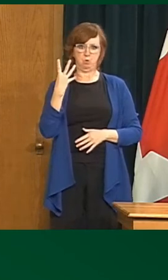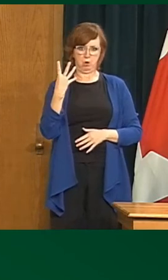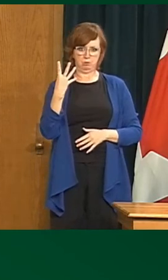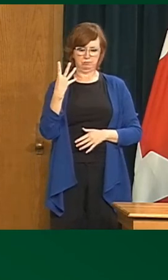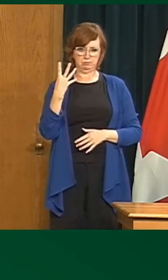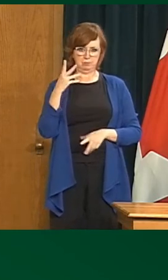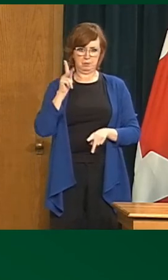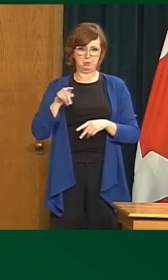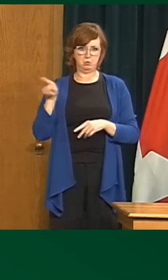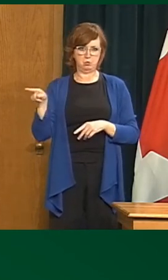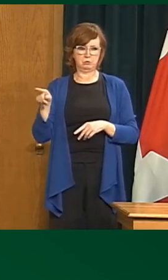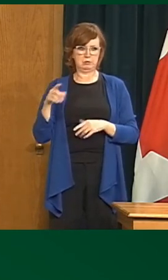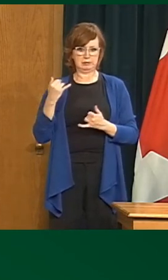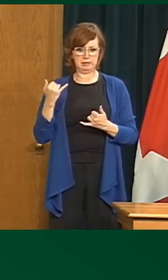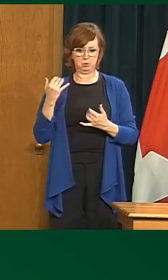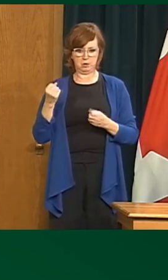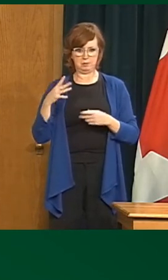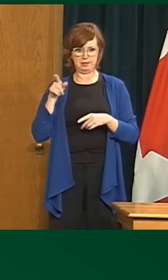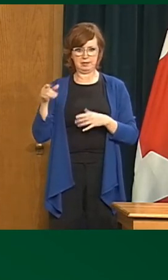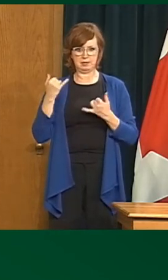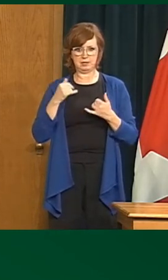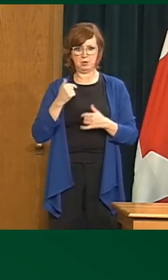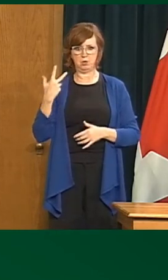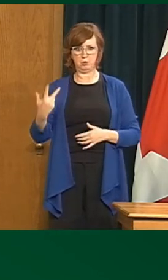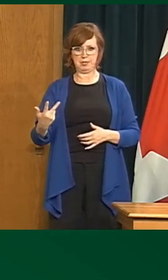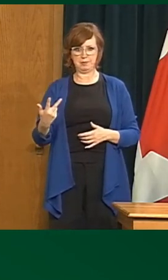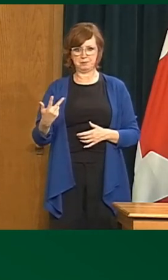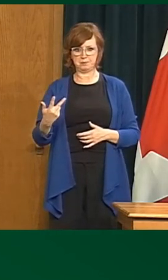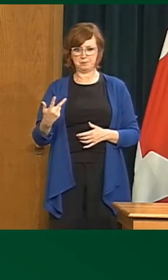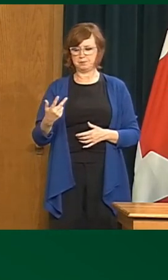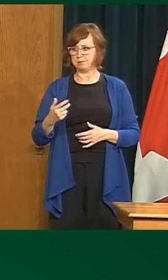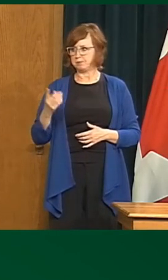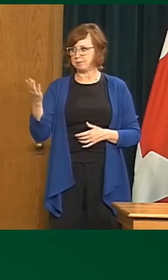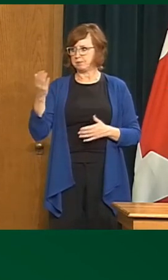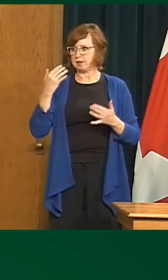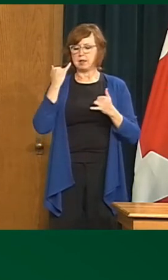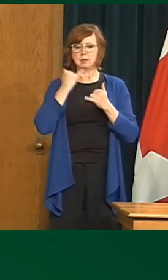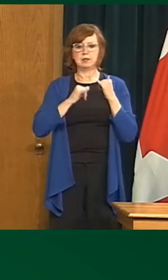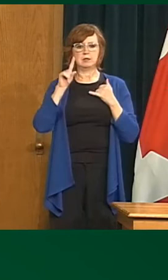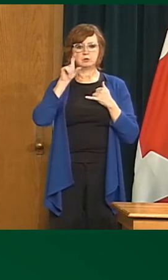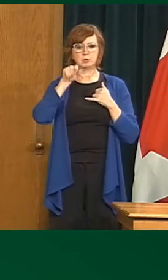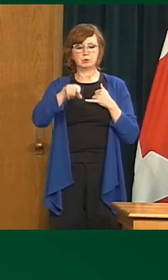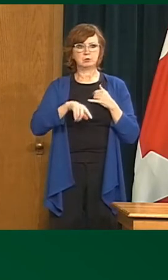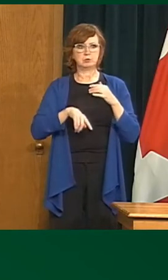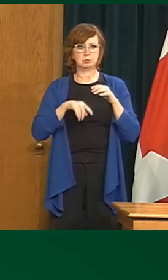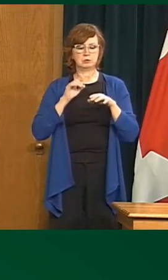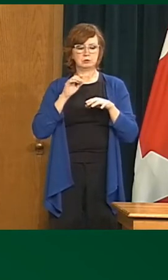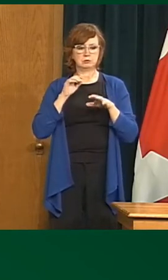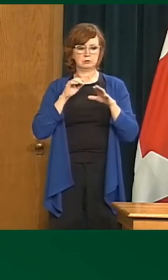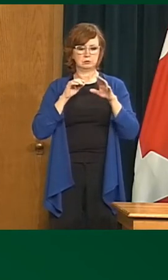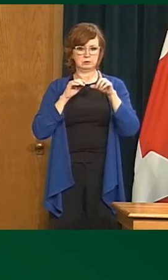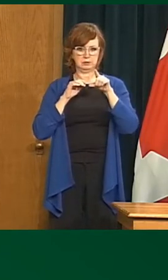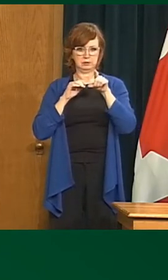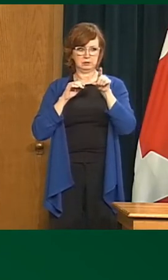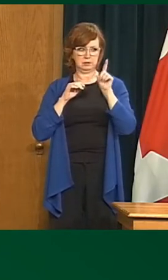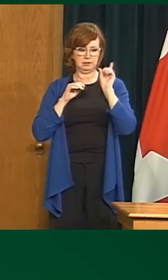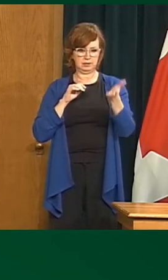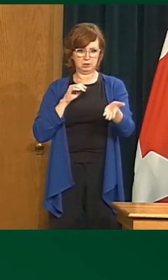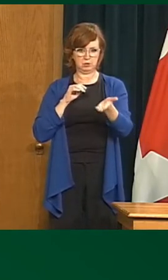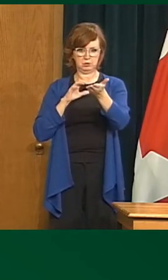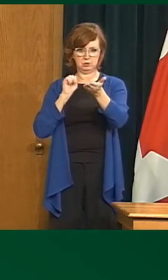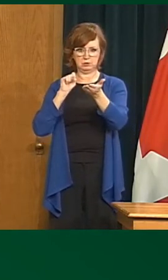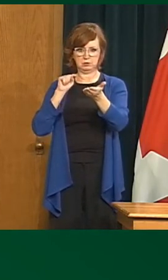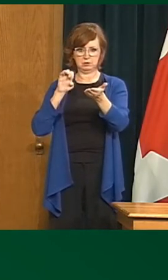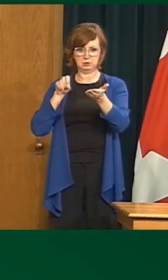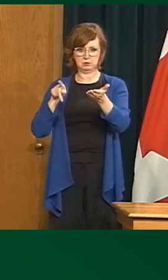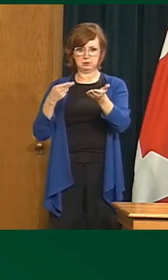three currently in the quarantine center. And we'll take our last question from the room here, Steph.